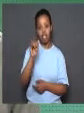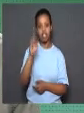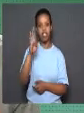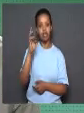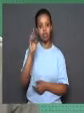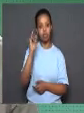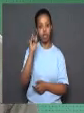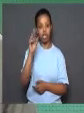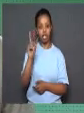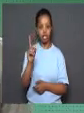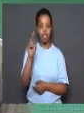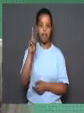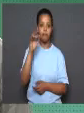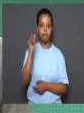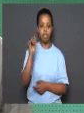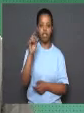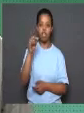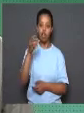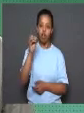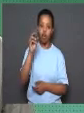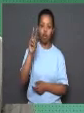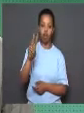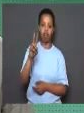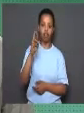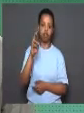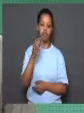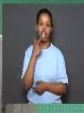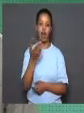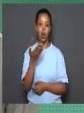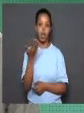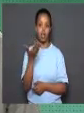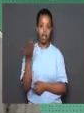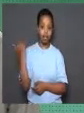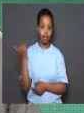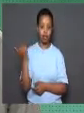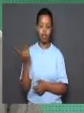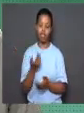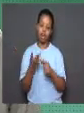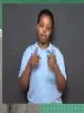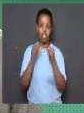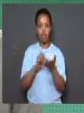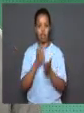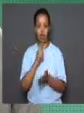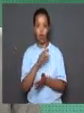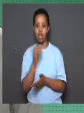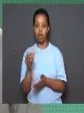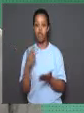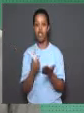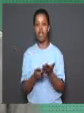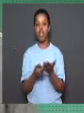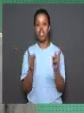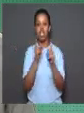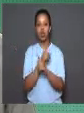There are even more advantages to the practice of crossbreeding. It allows us